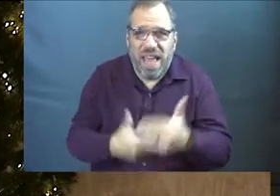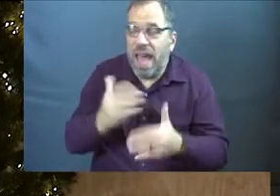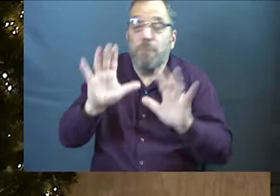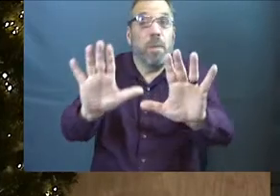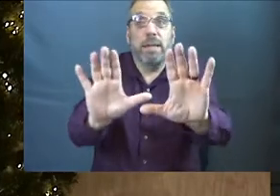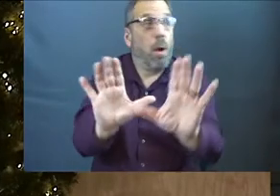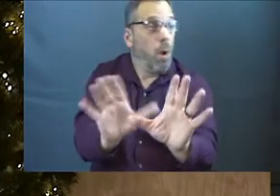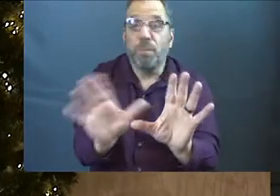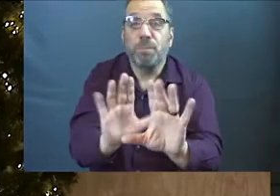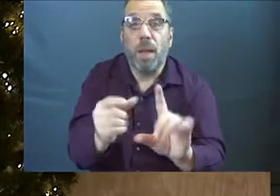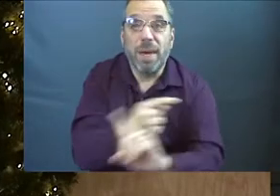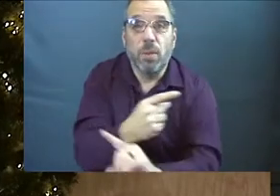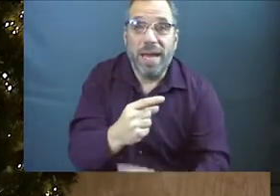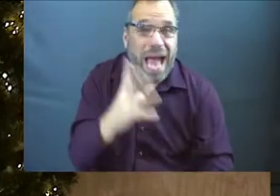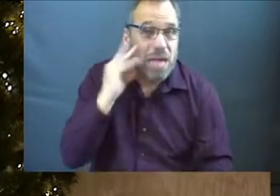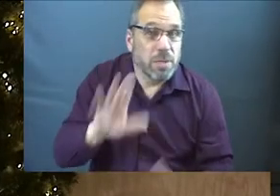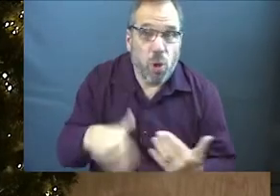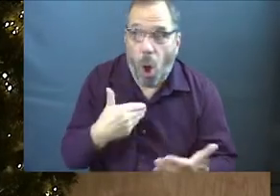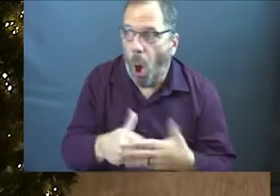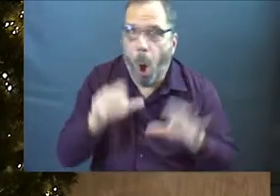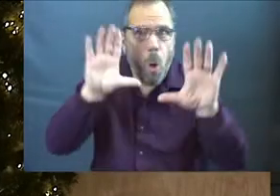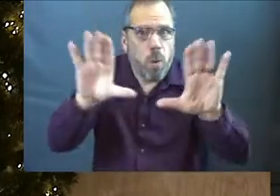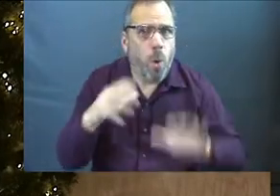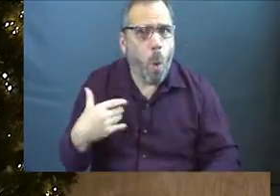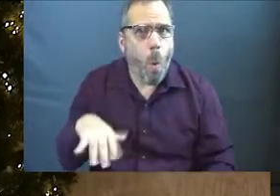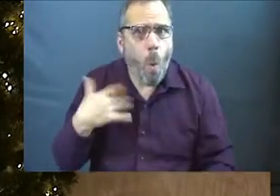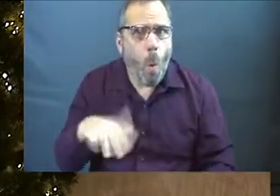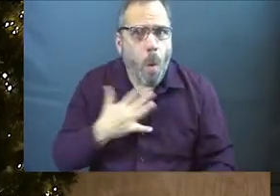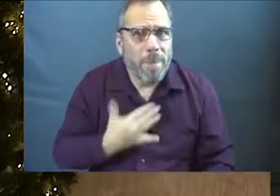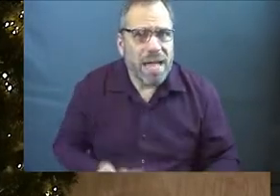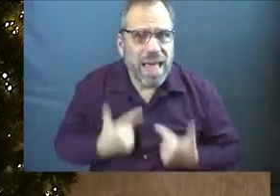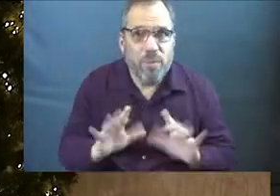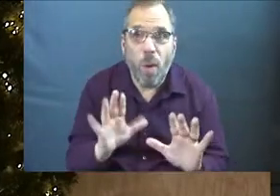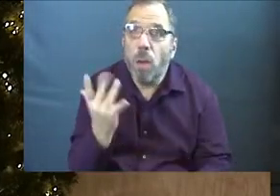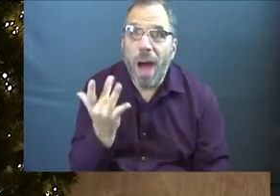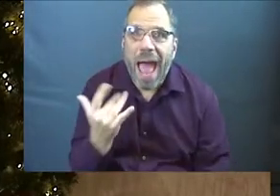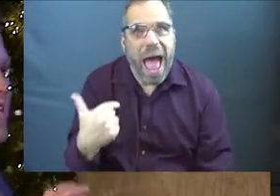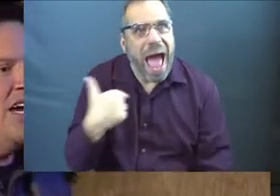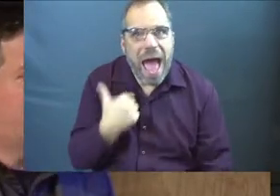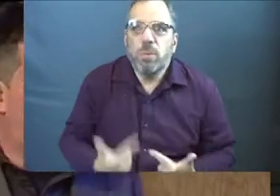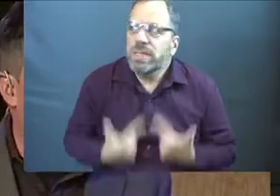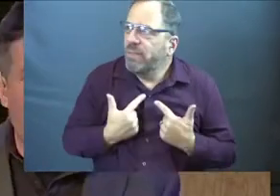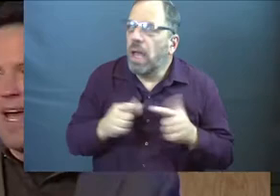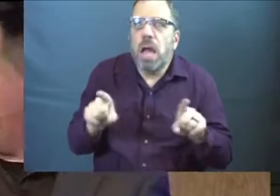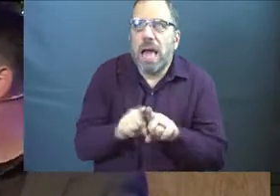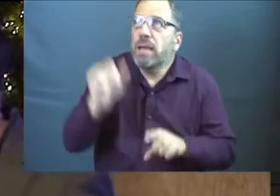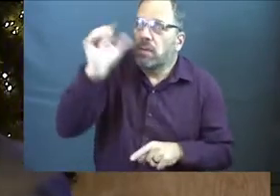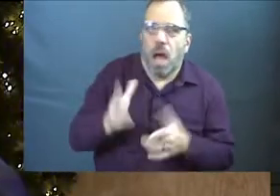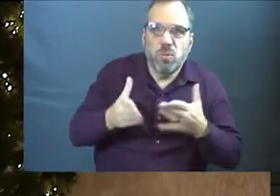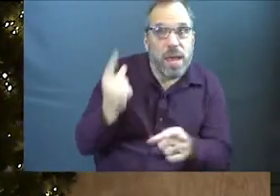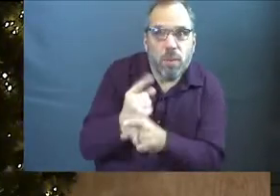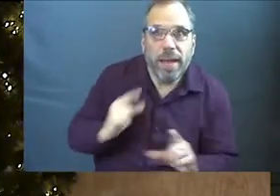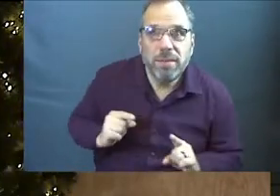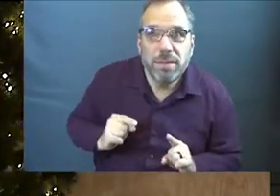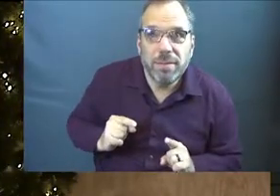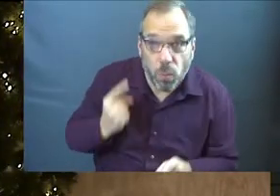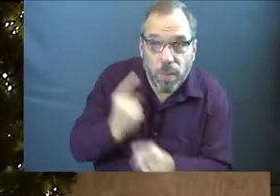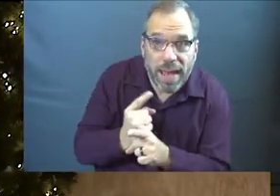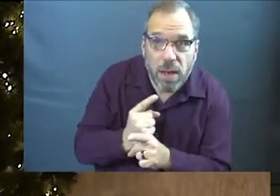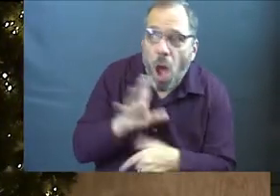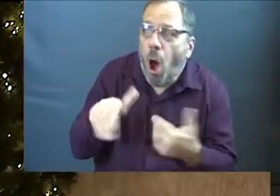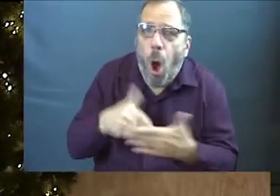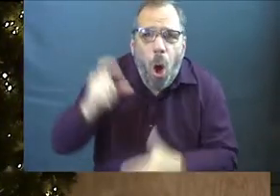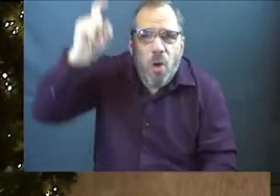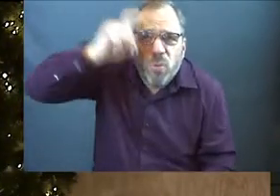where, and I was, by the way, I was experiencing all kind of wonderful things coming into my life because I was living life God's way, yes? Like